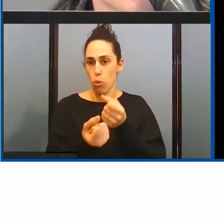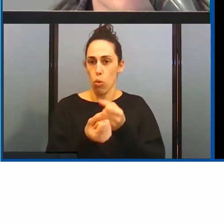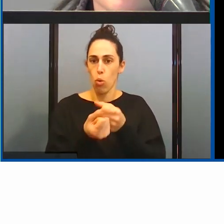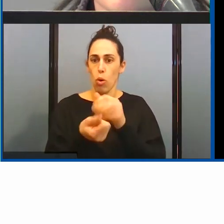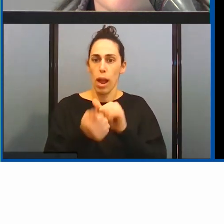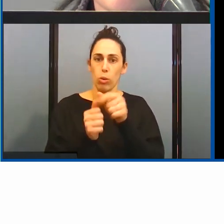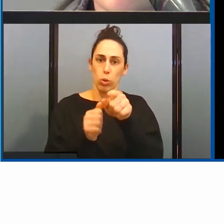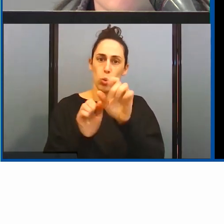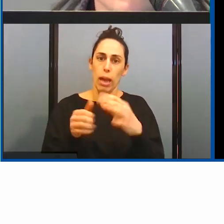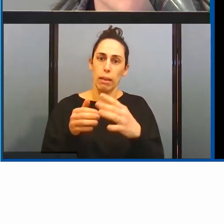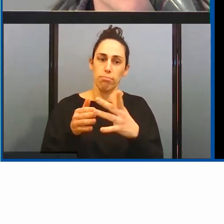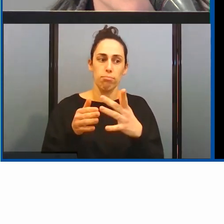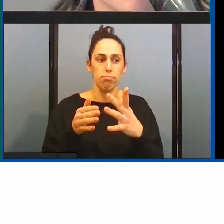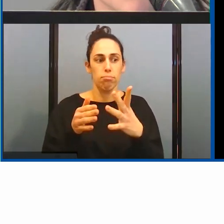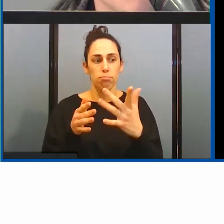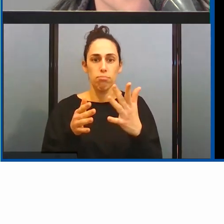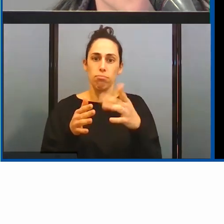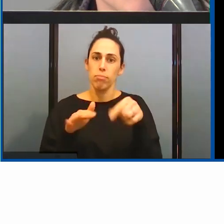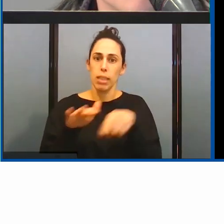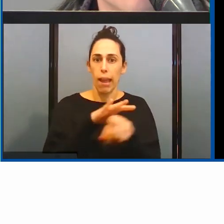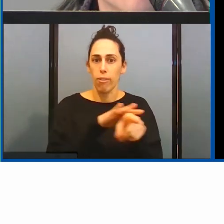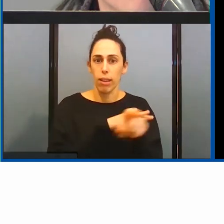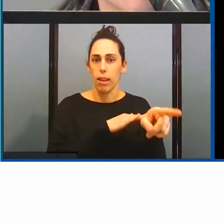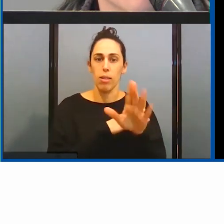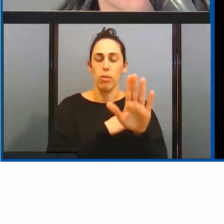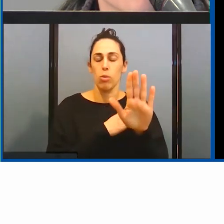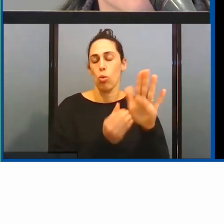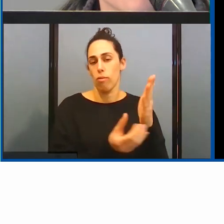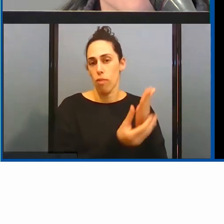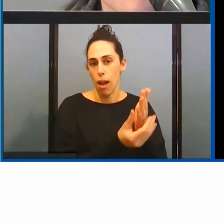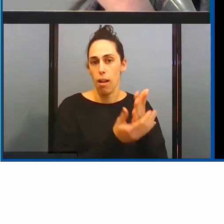criminal system is unique when it comes to young people.